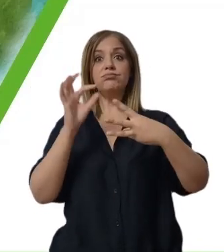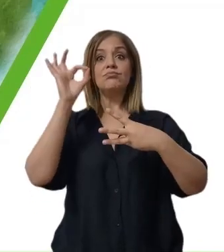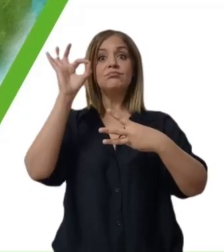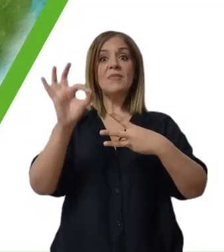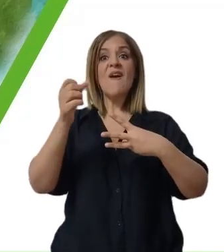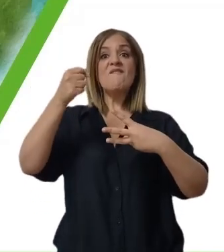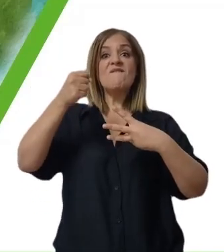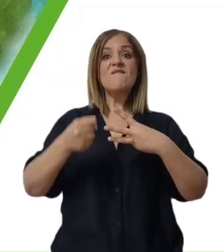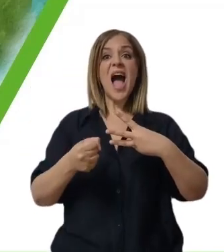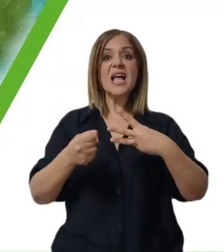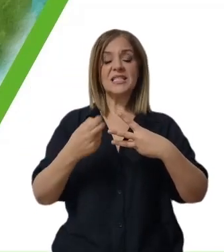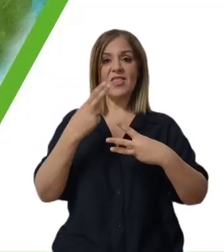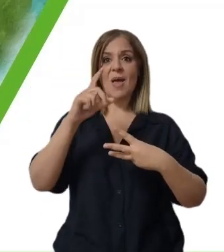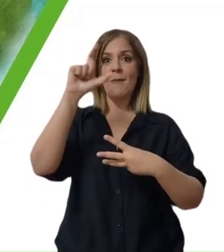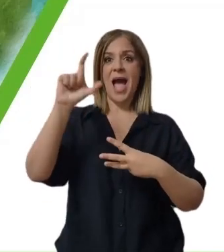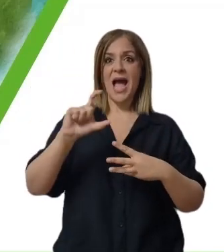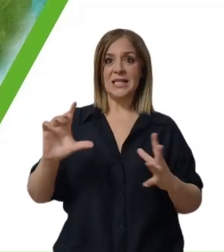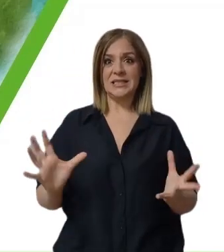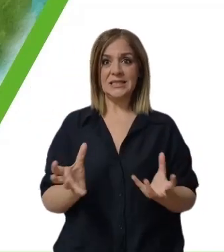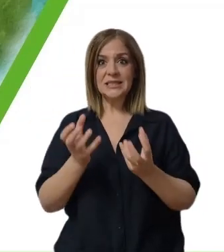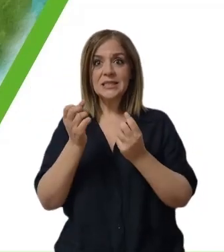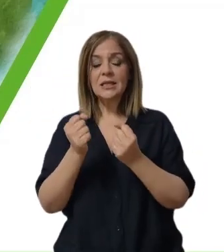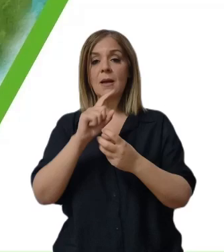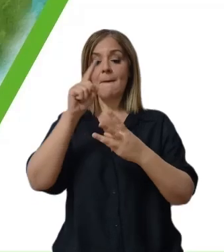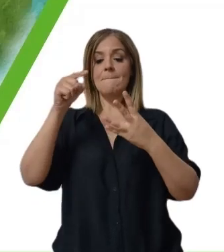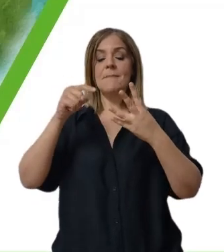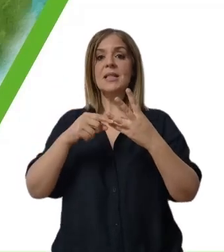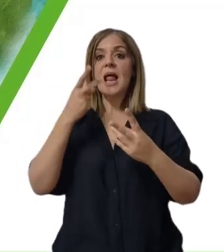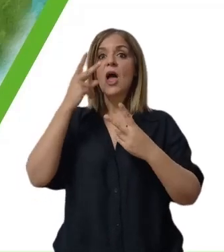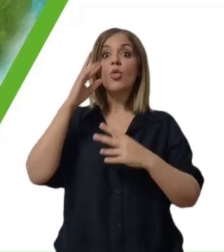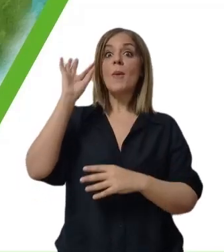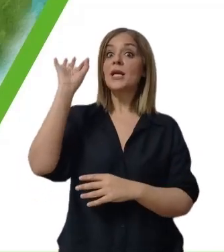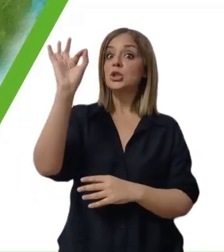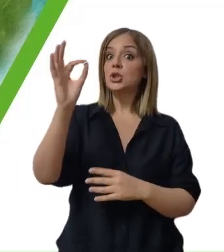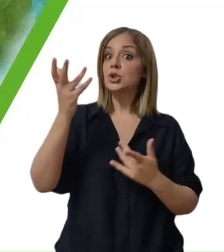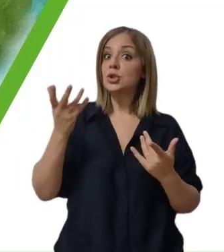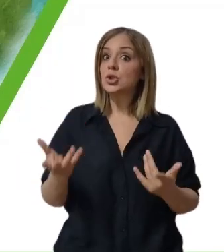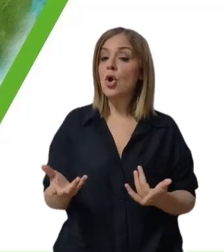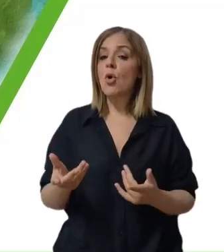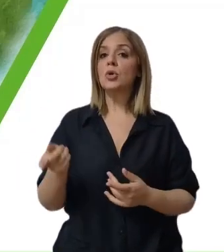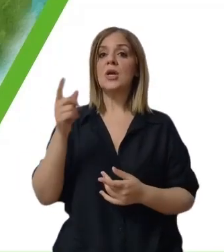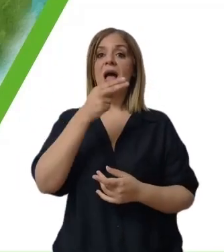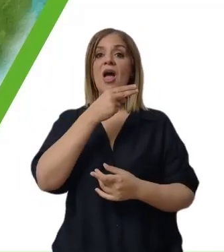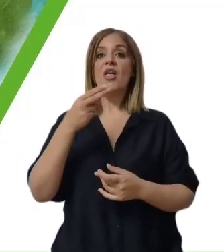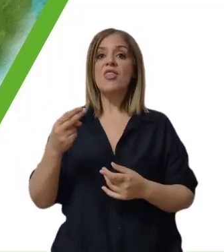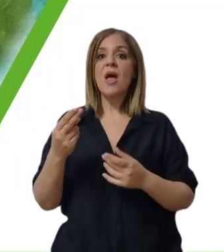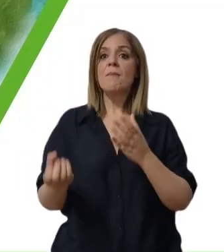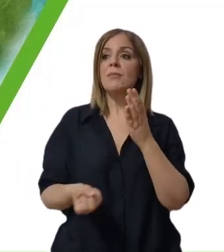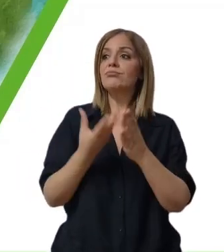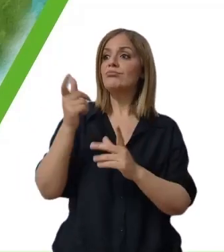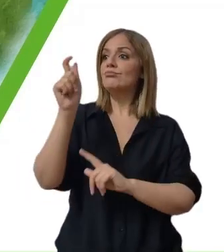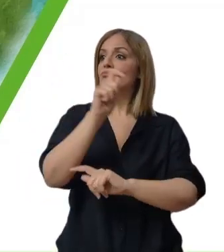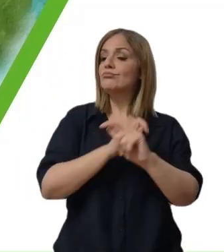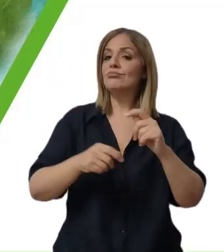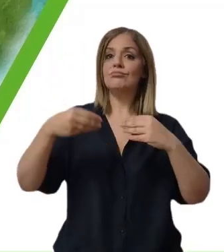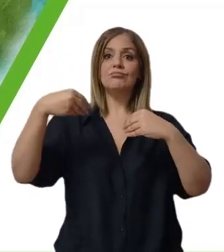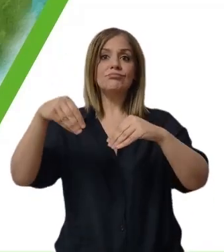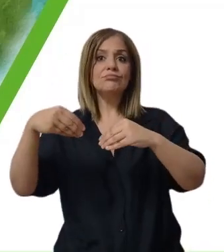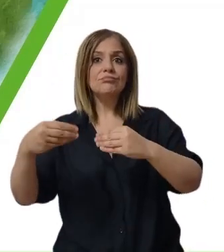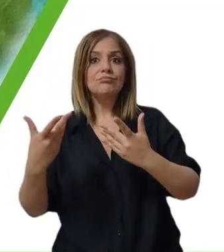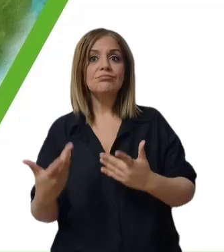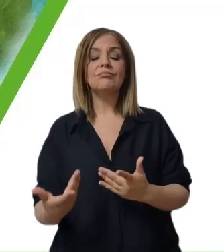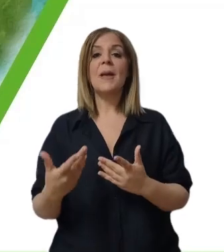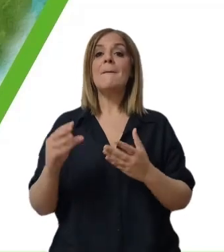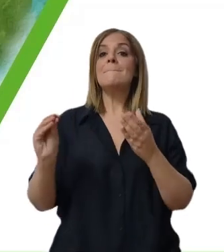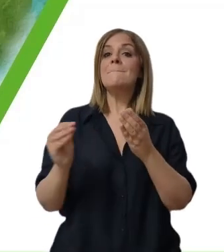sustainability. Then we'll move on to sustainable development goals. We'll see about sustainable consumption and production, the